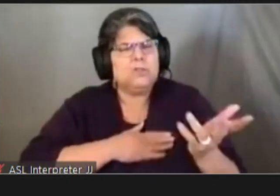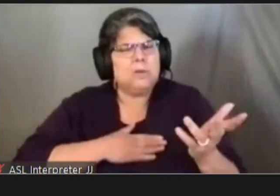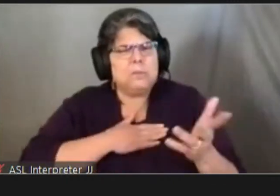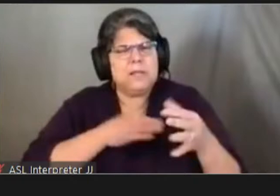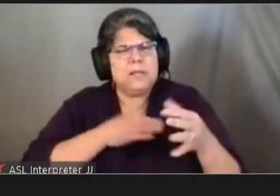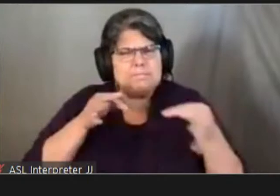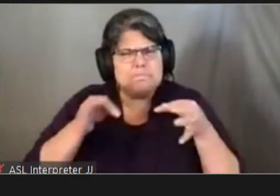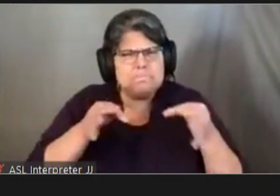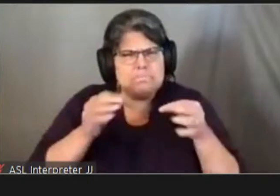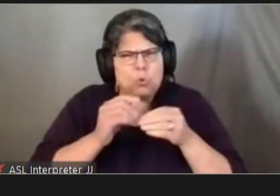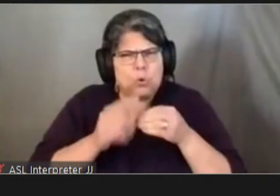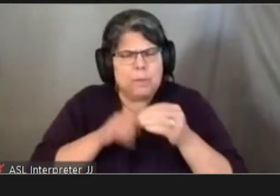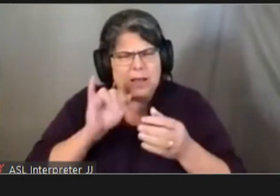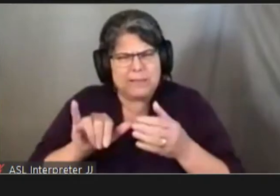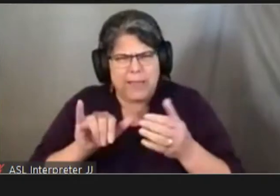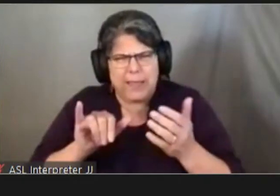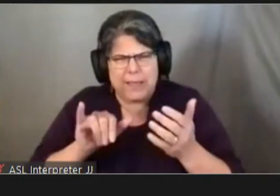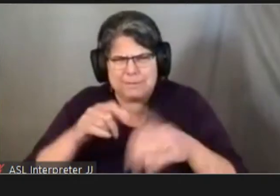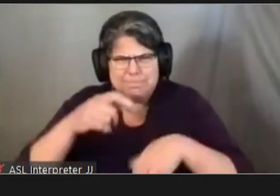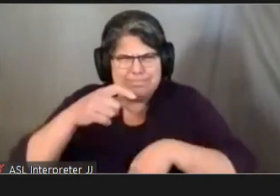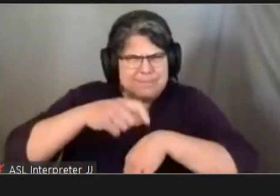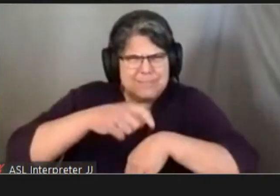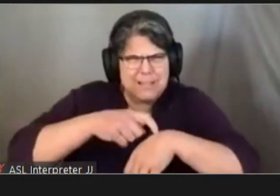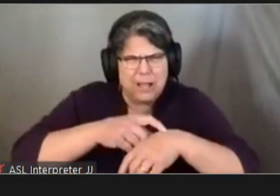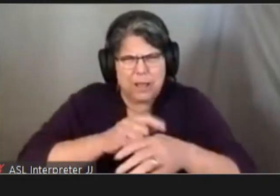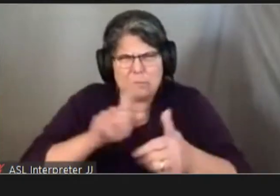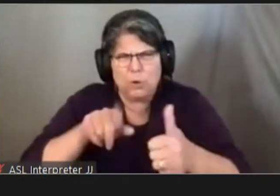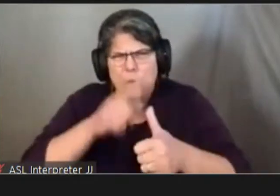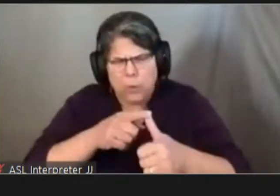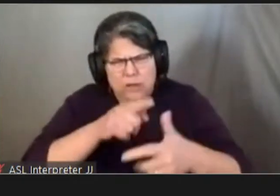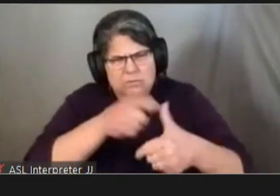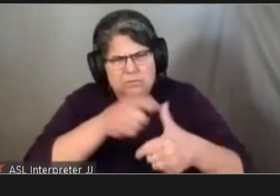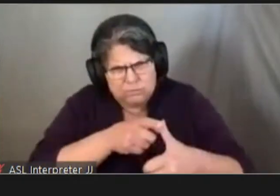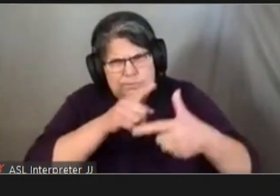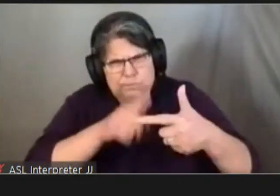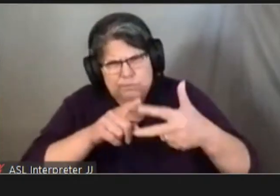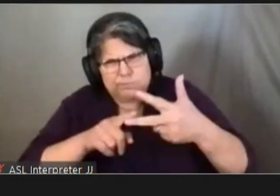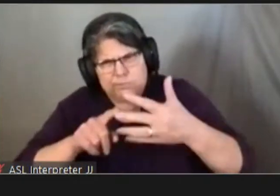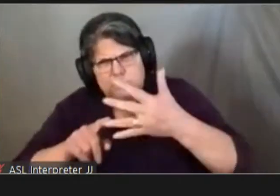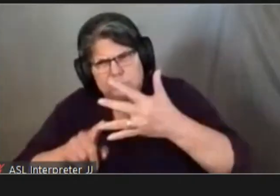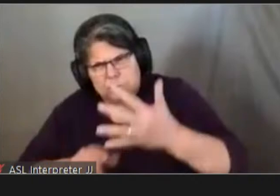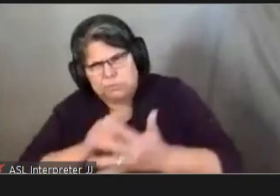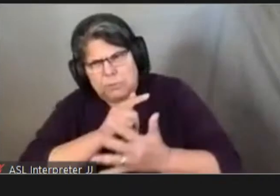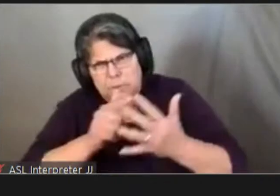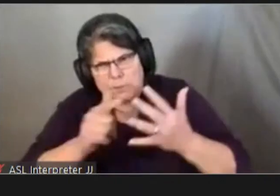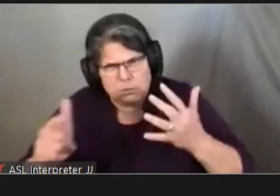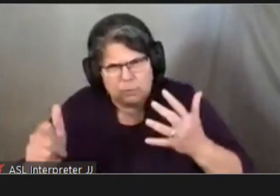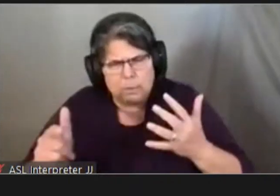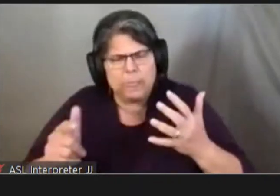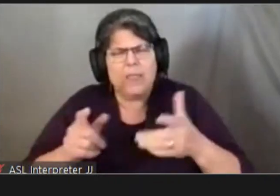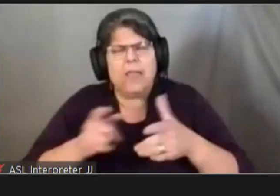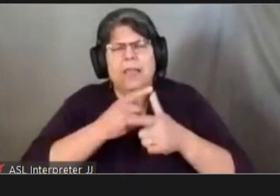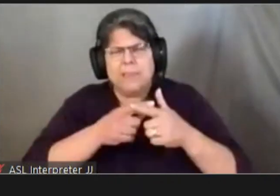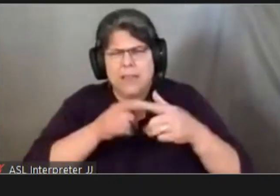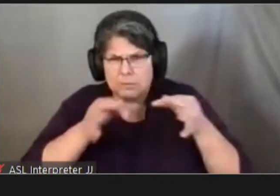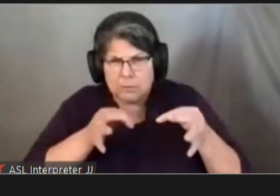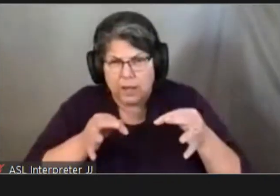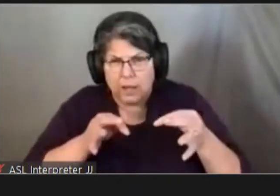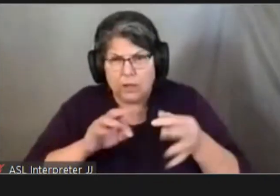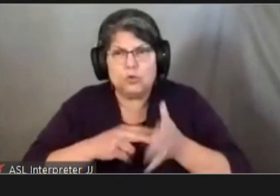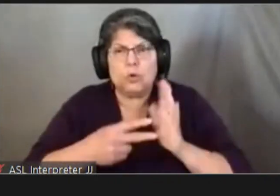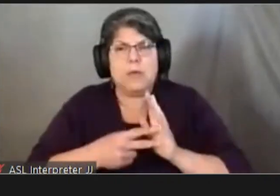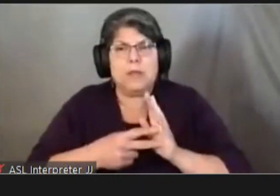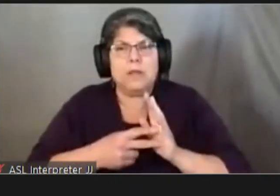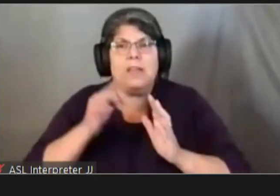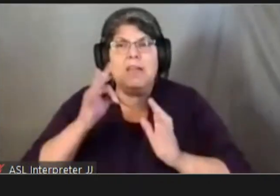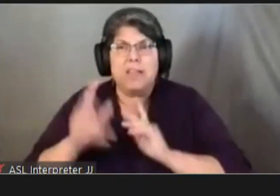that timeline with how many cases, and then explain to people, will the test still work if people